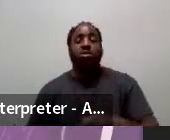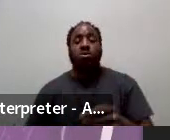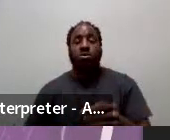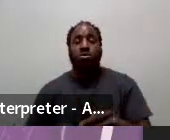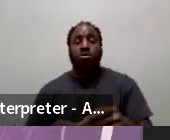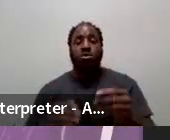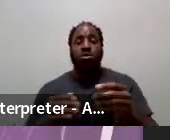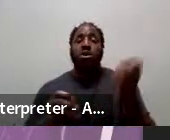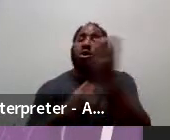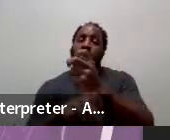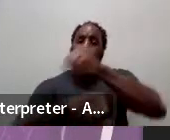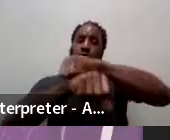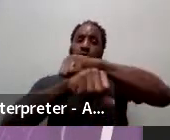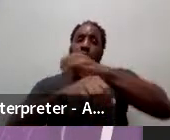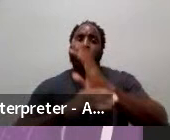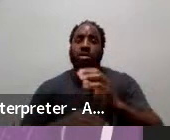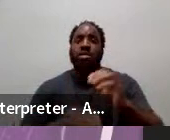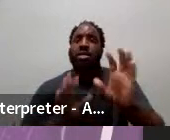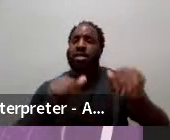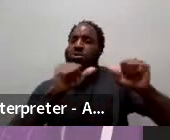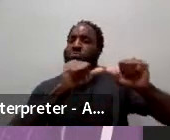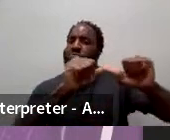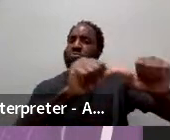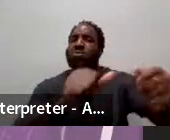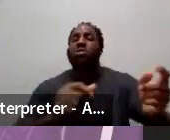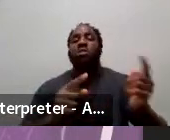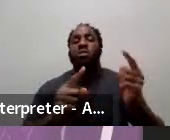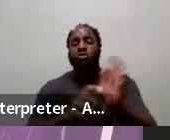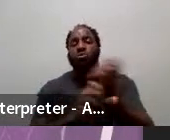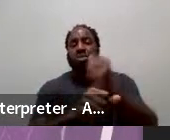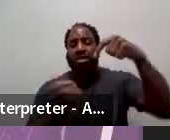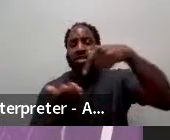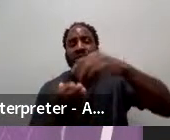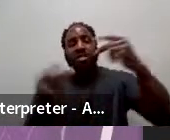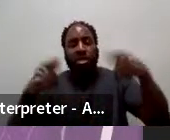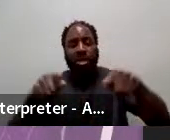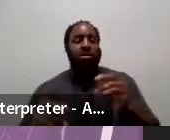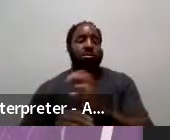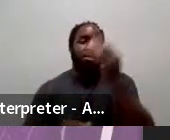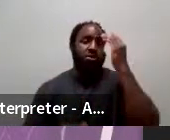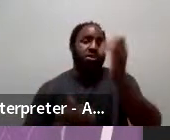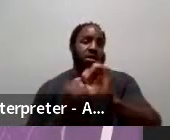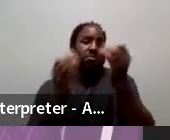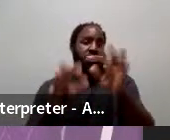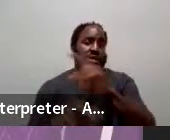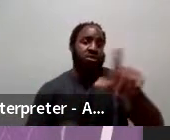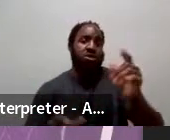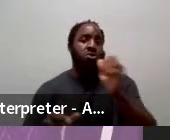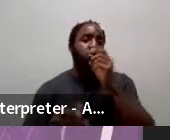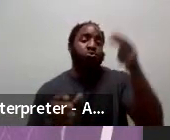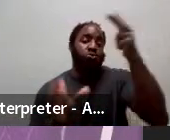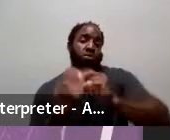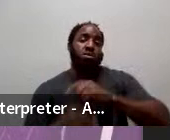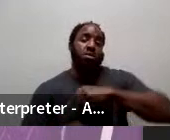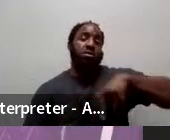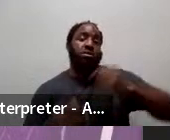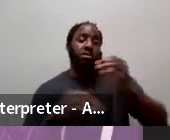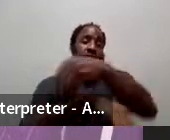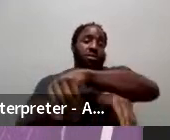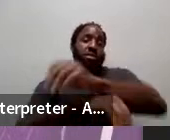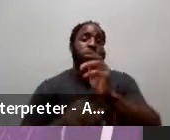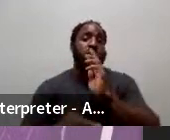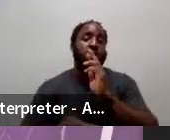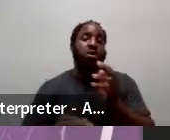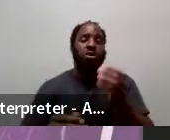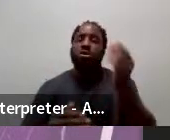hard work and diligence in pulling this all together. And I know that many of you who are joining us tonight are intimately